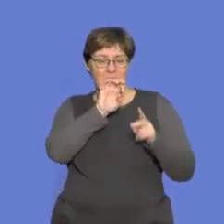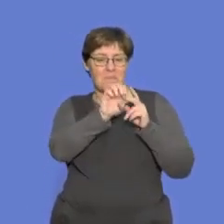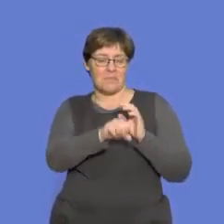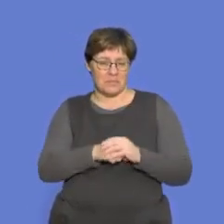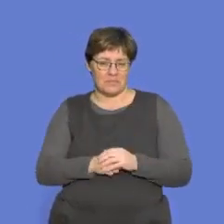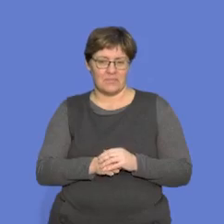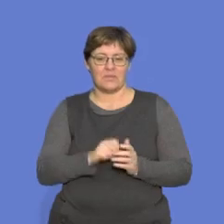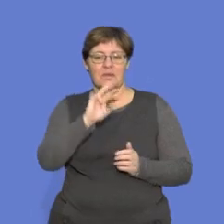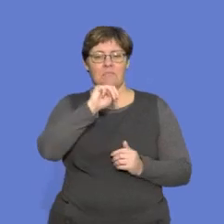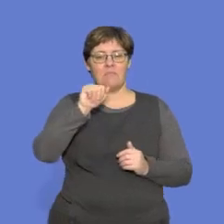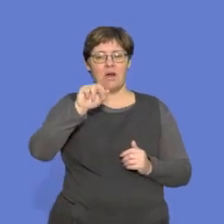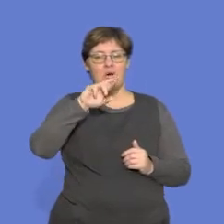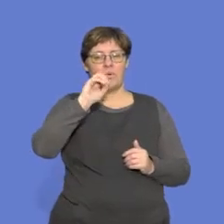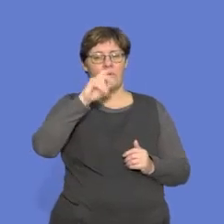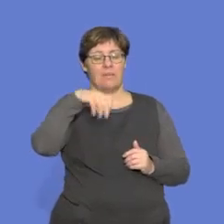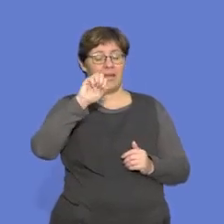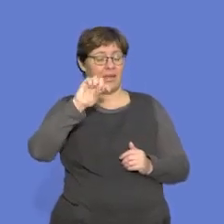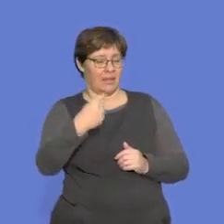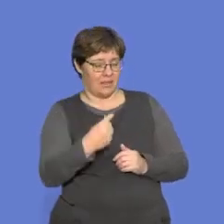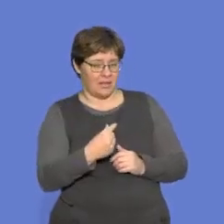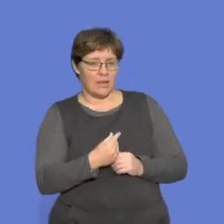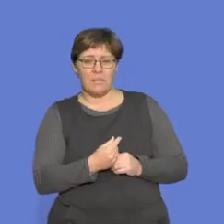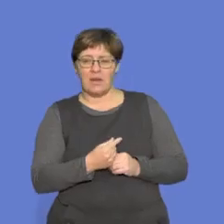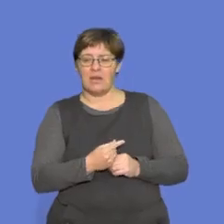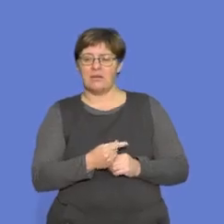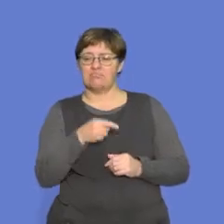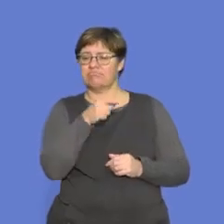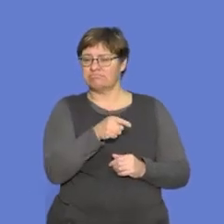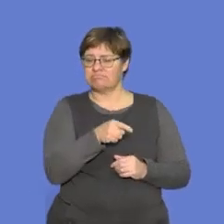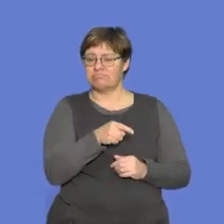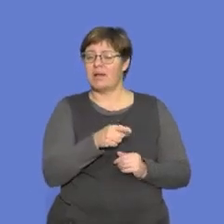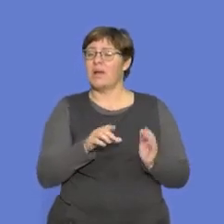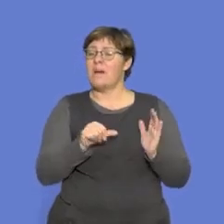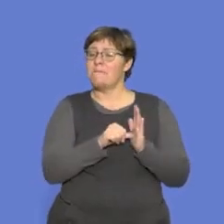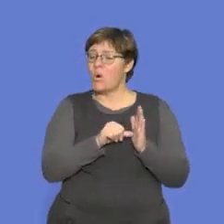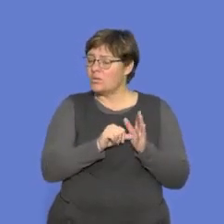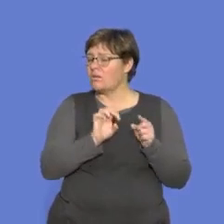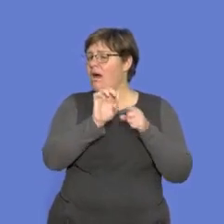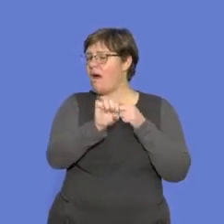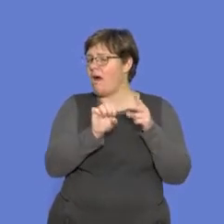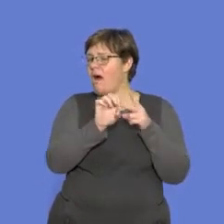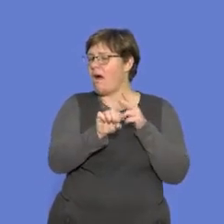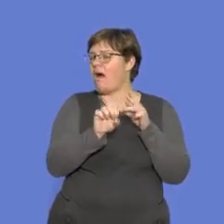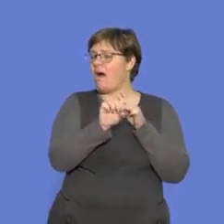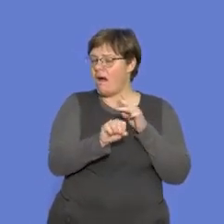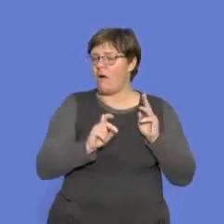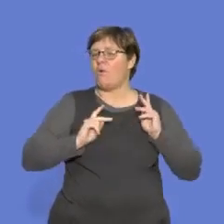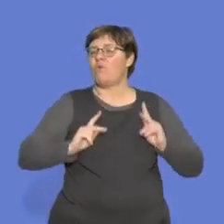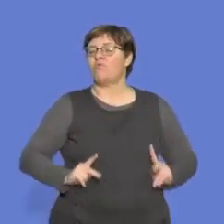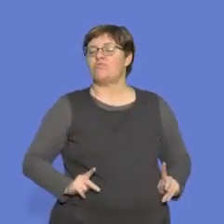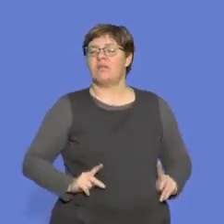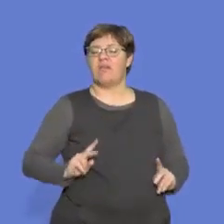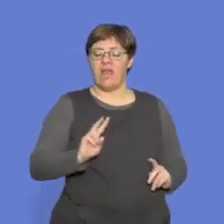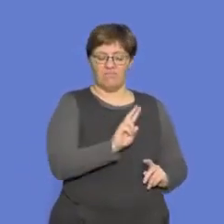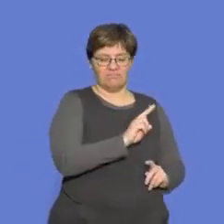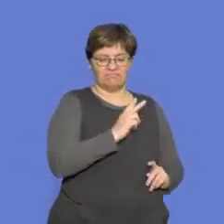Maropeng, and these are home to places where important discoveries in the human evolution timeline have been discovered,